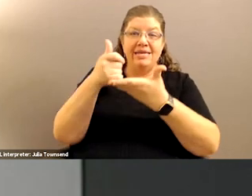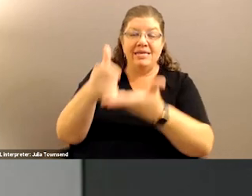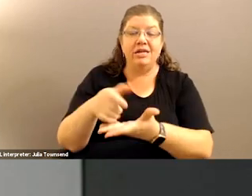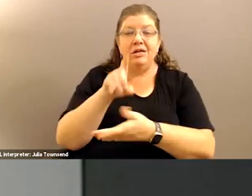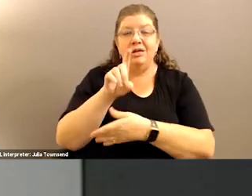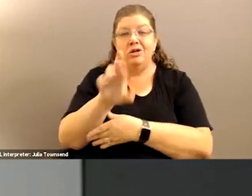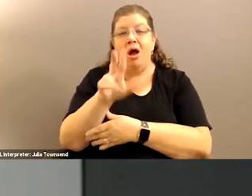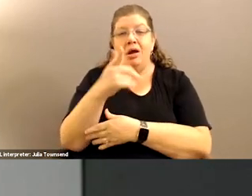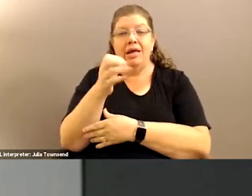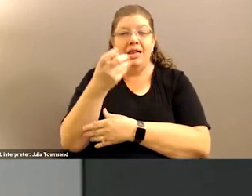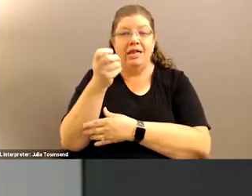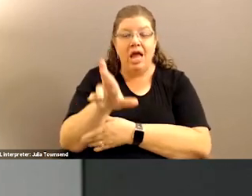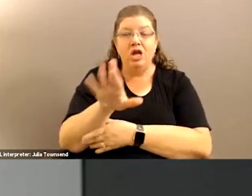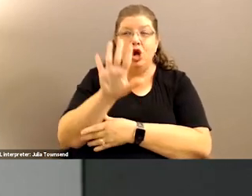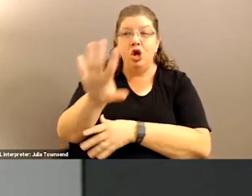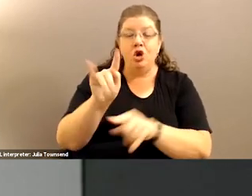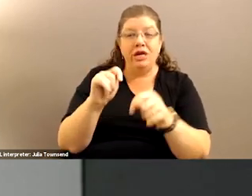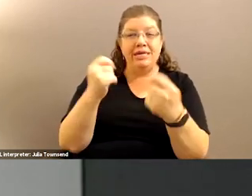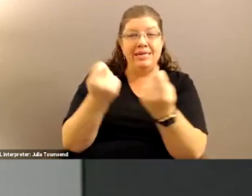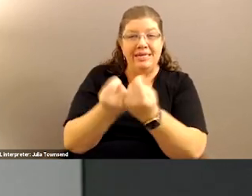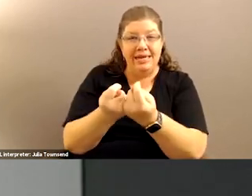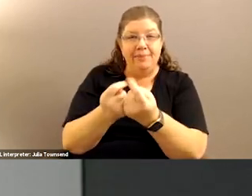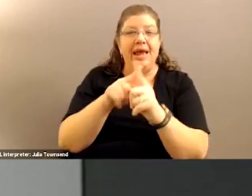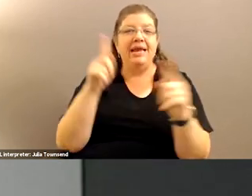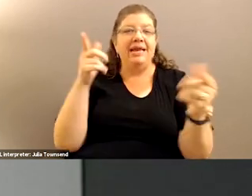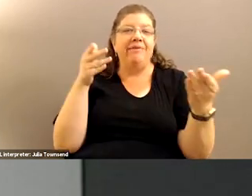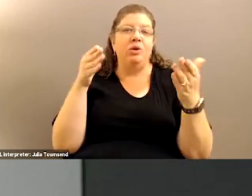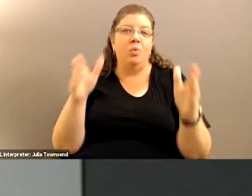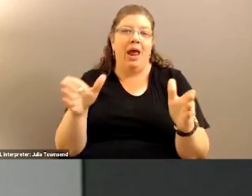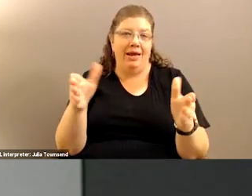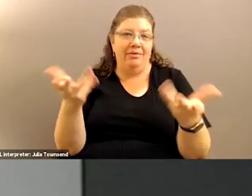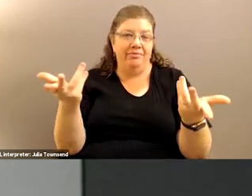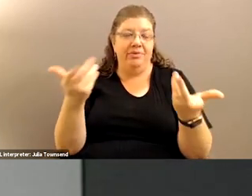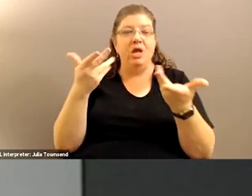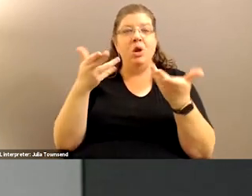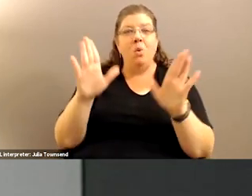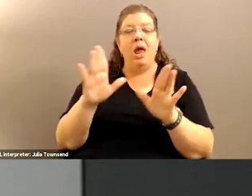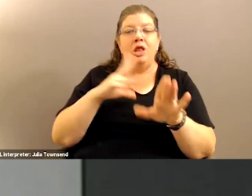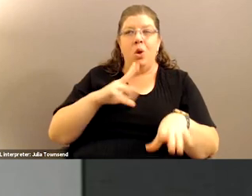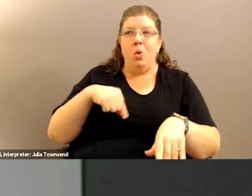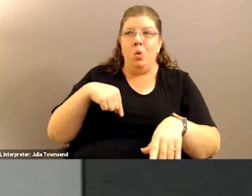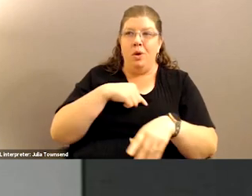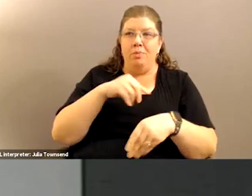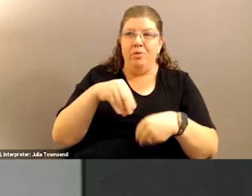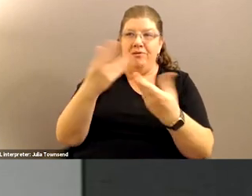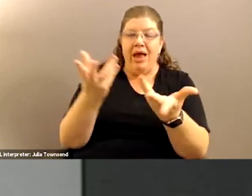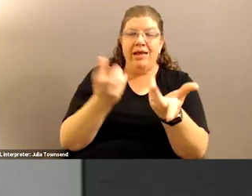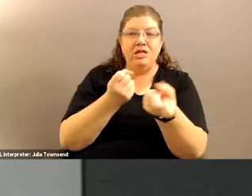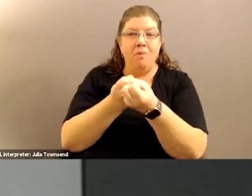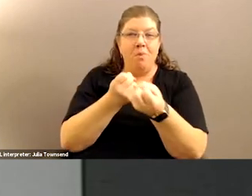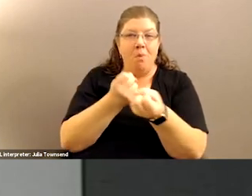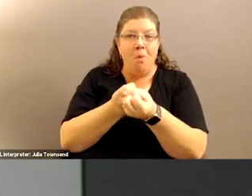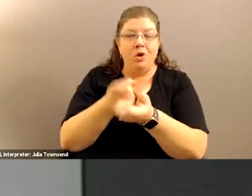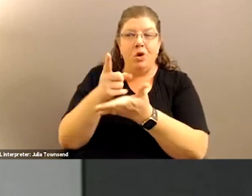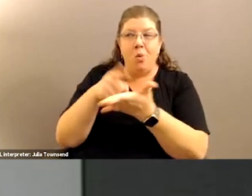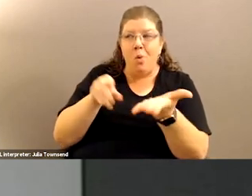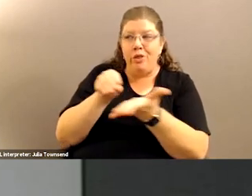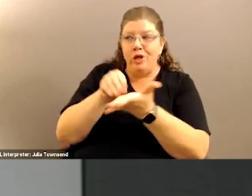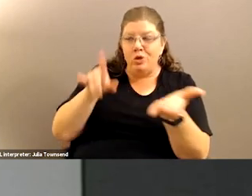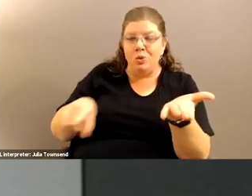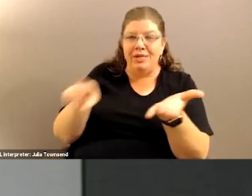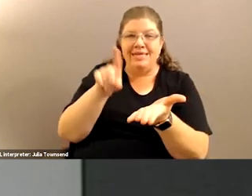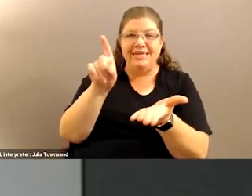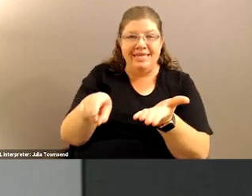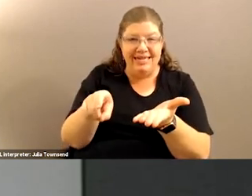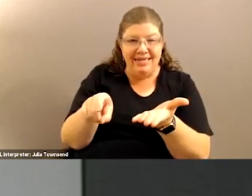glacier and her team in a different way in a way that we provide support to what the students need